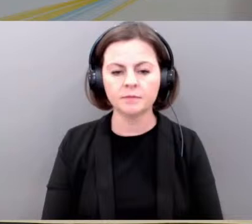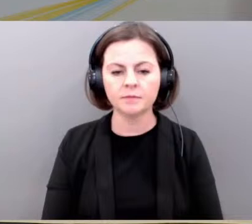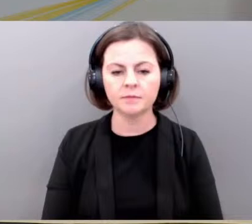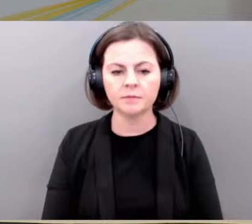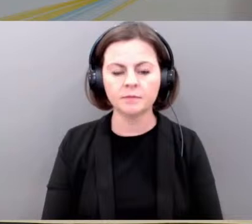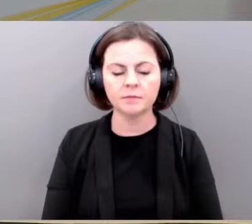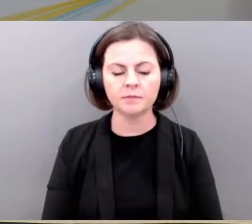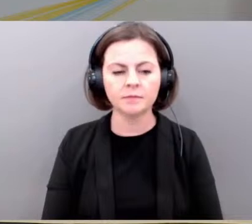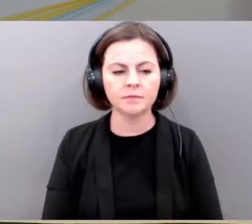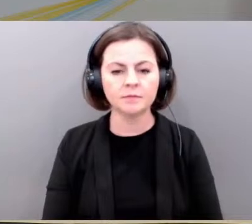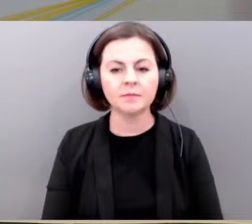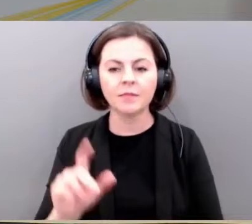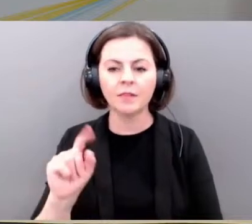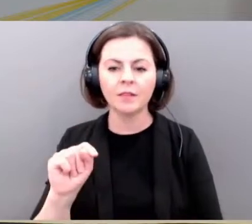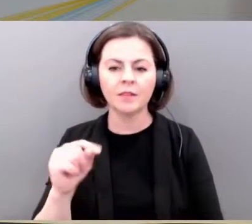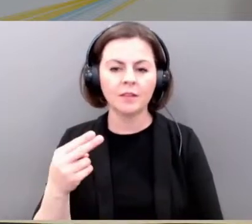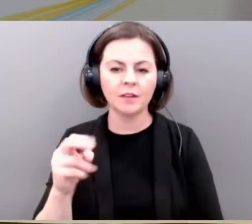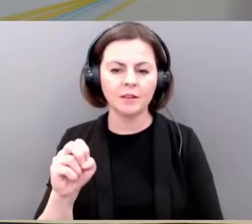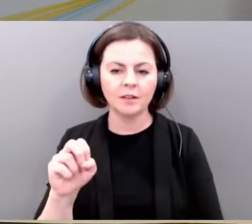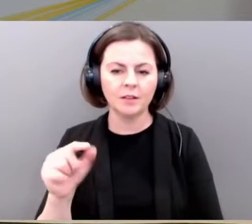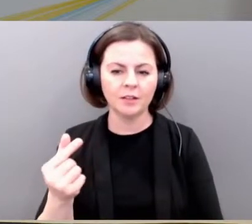Allison Jenkins, The Guardian.